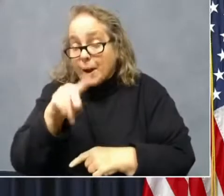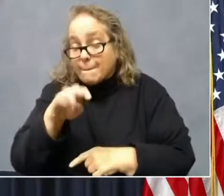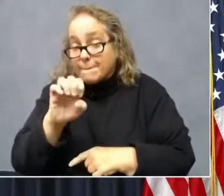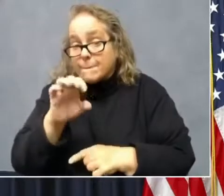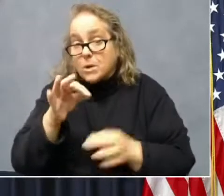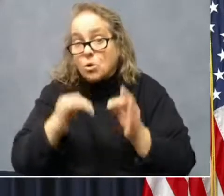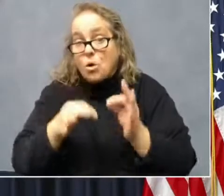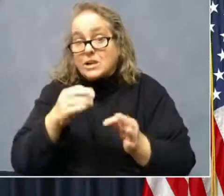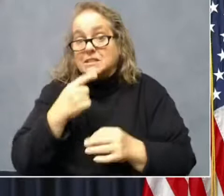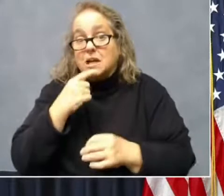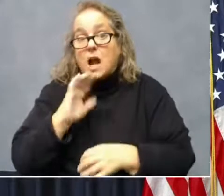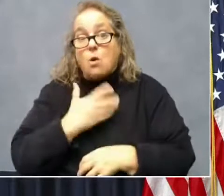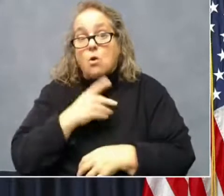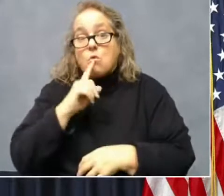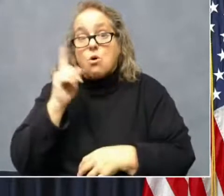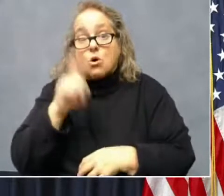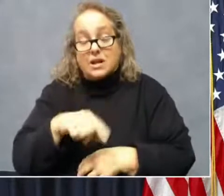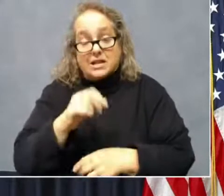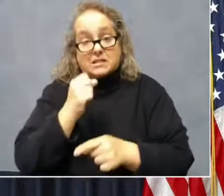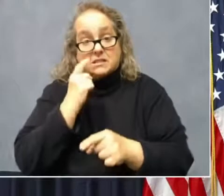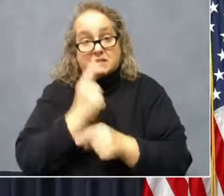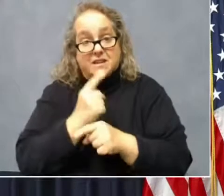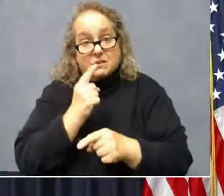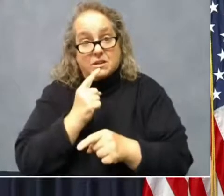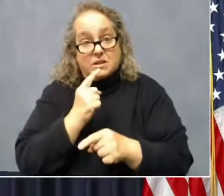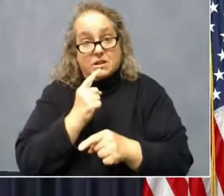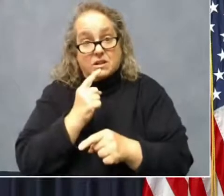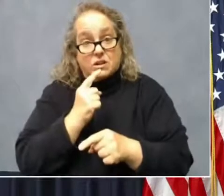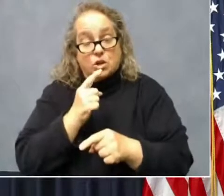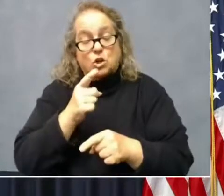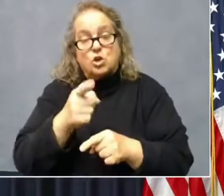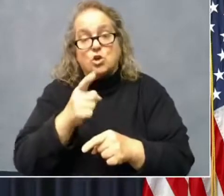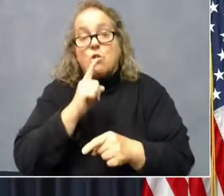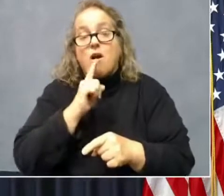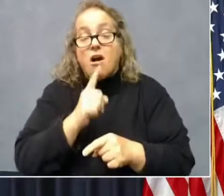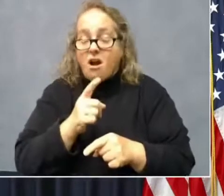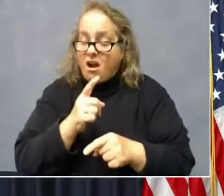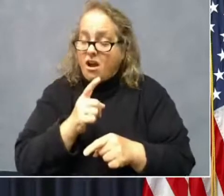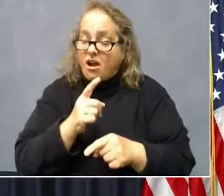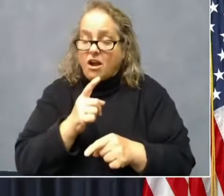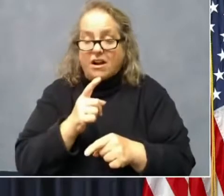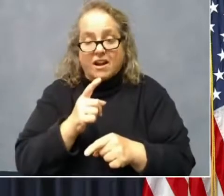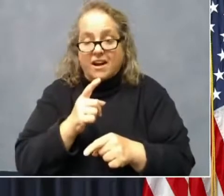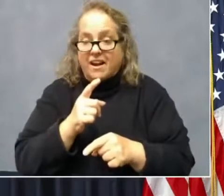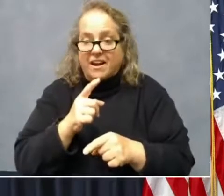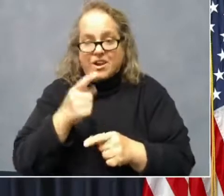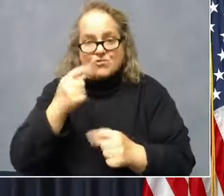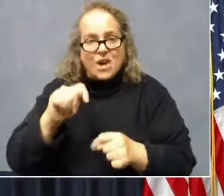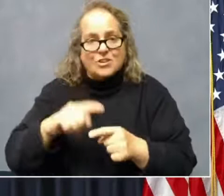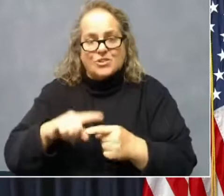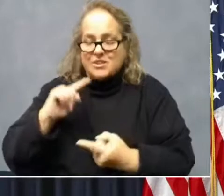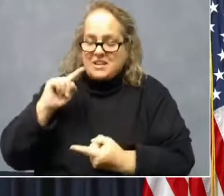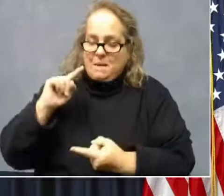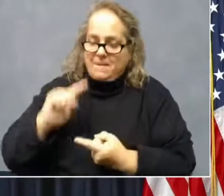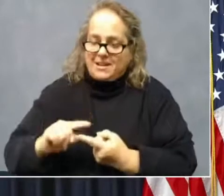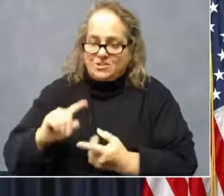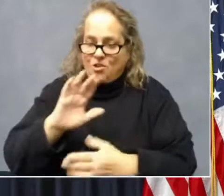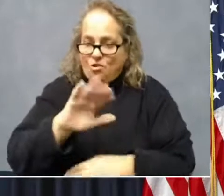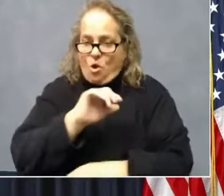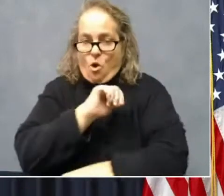carry the rule of law, yeah, you're diminishing not just the authority of a state or a country during a